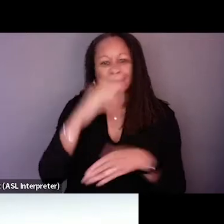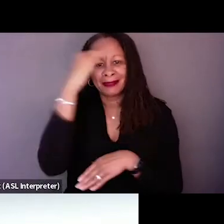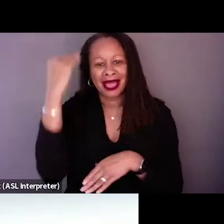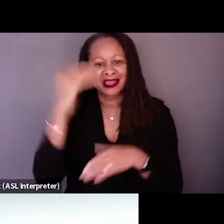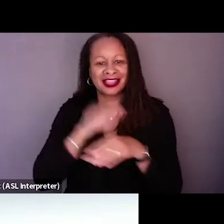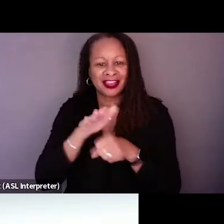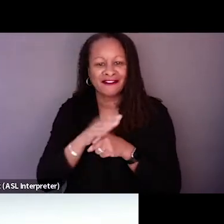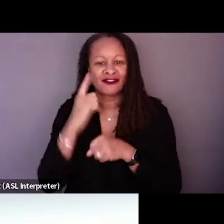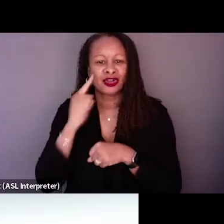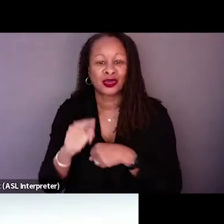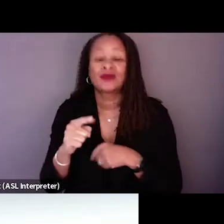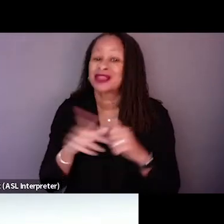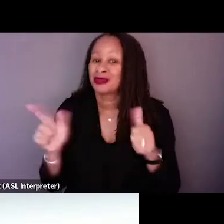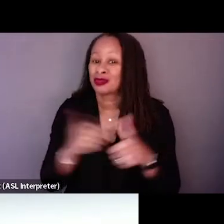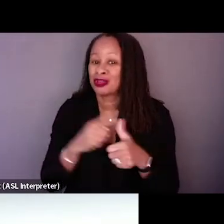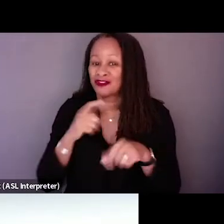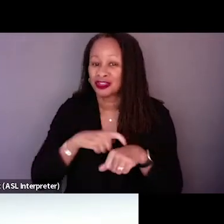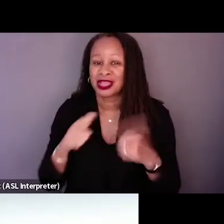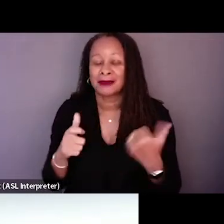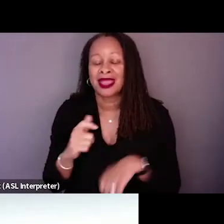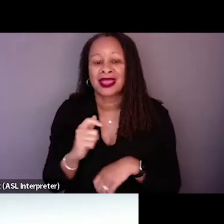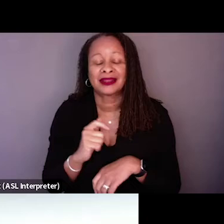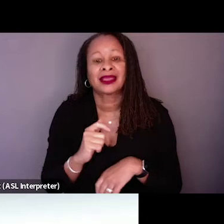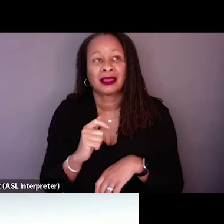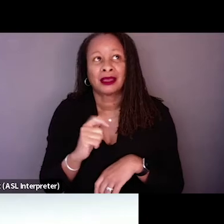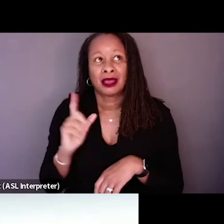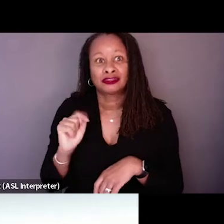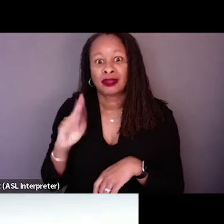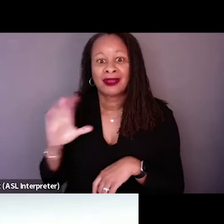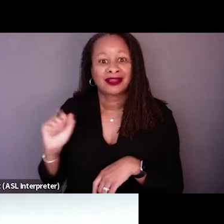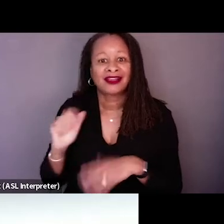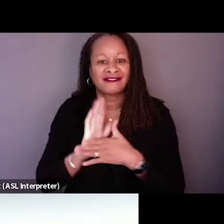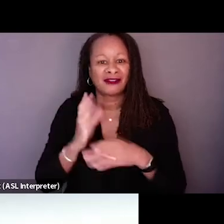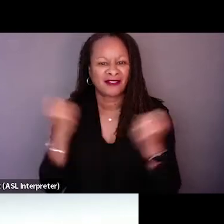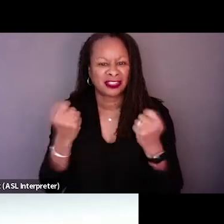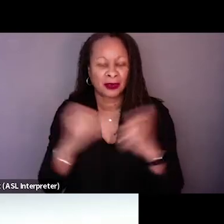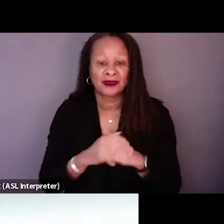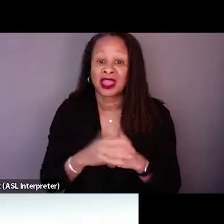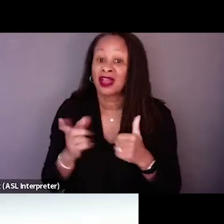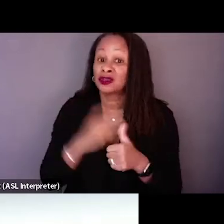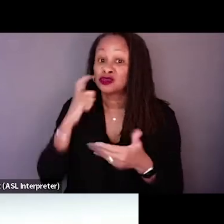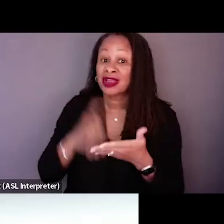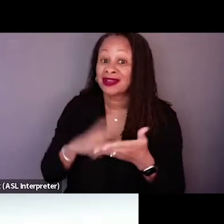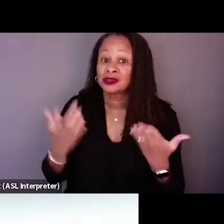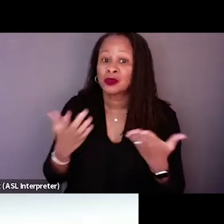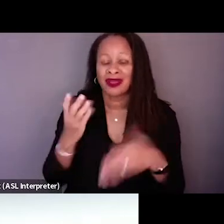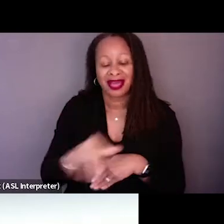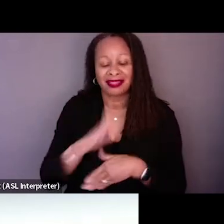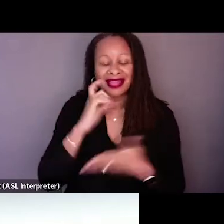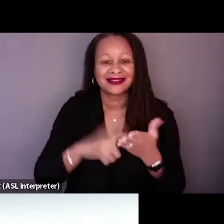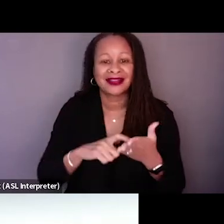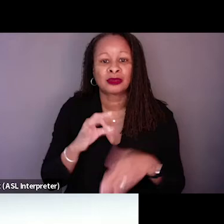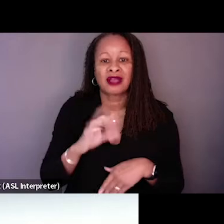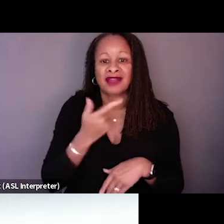this year. Before we get started, I'd like to offer a brief land acknowledgement. We recognize the Gabrielino Tongva as the